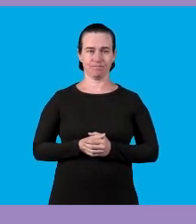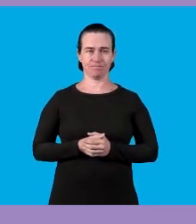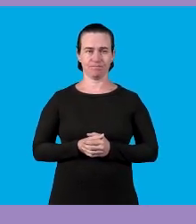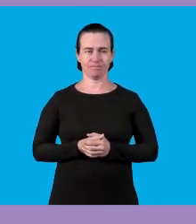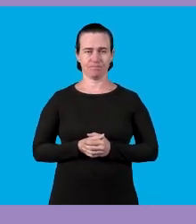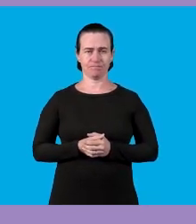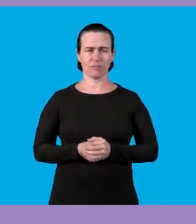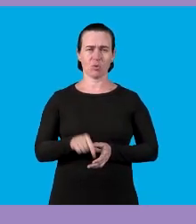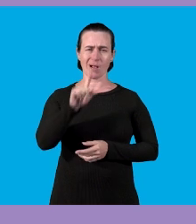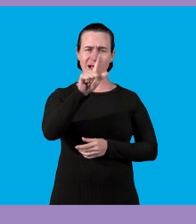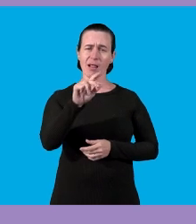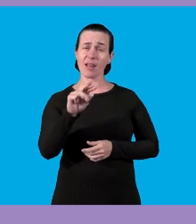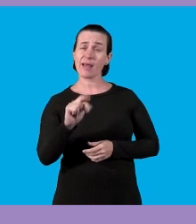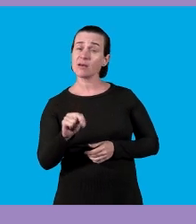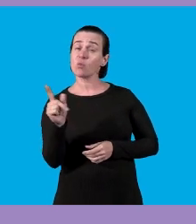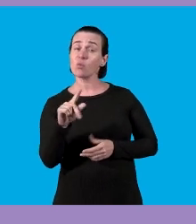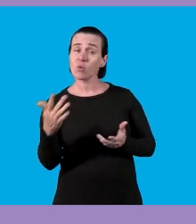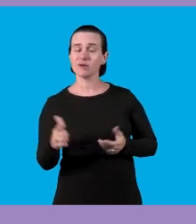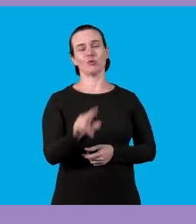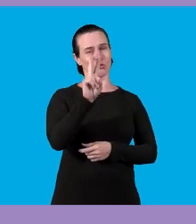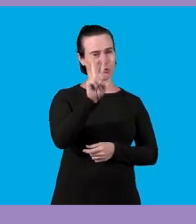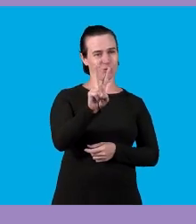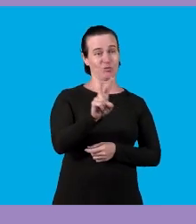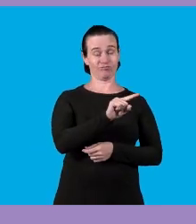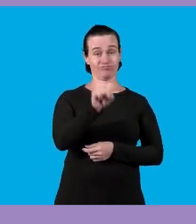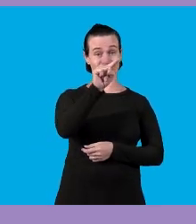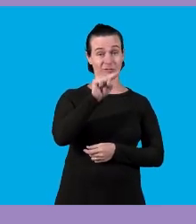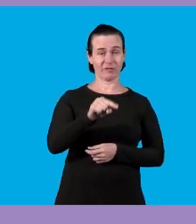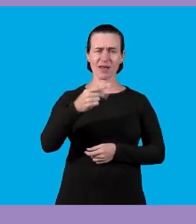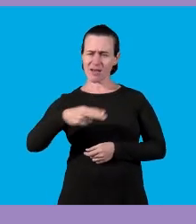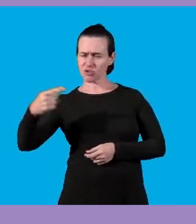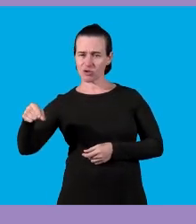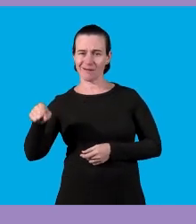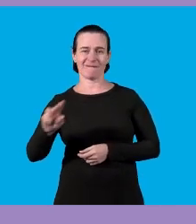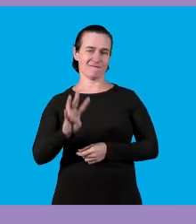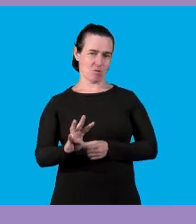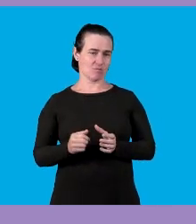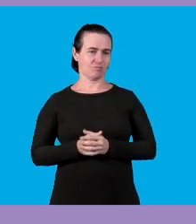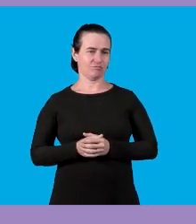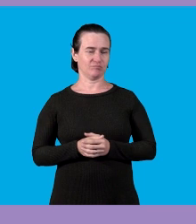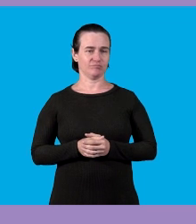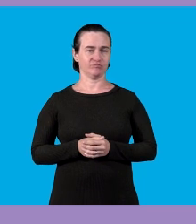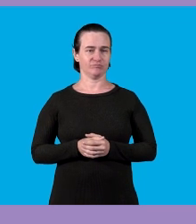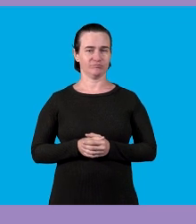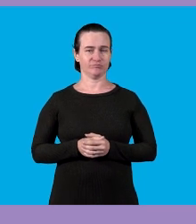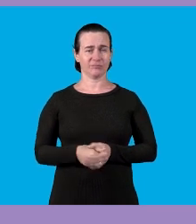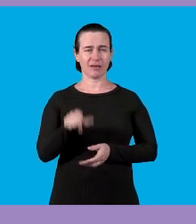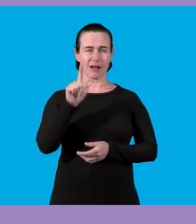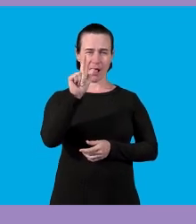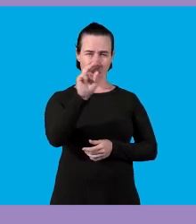So what are the figures of ln? ln is 2 and hg is 4, and we are told